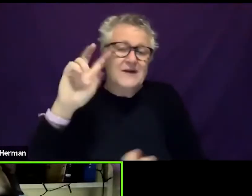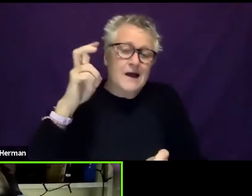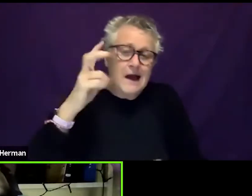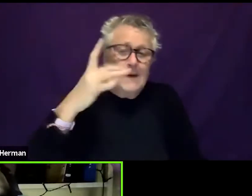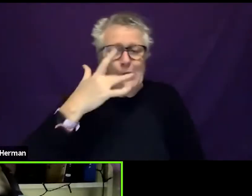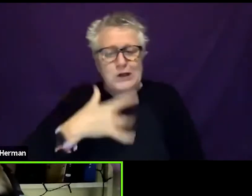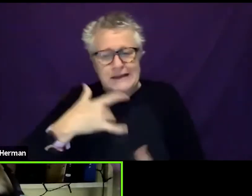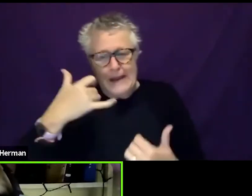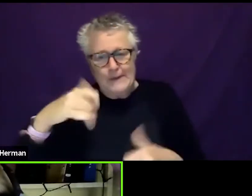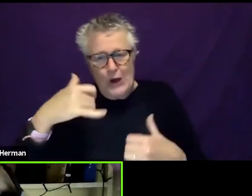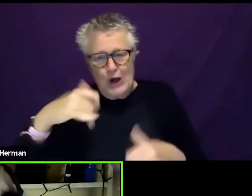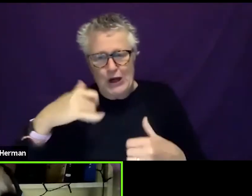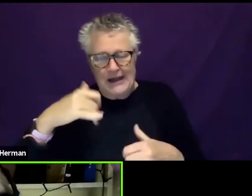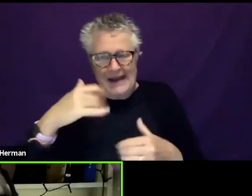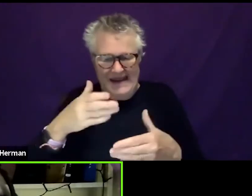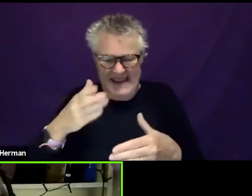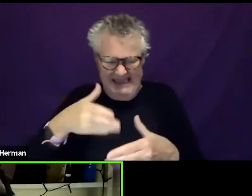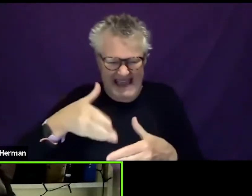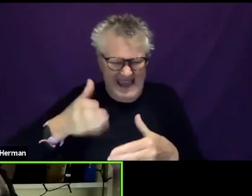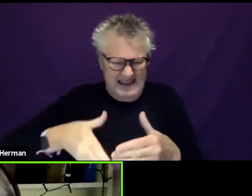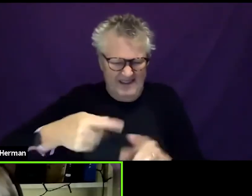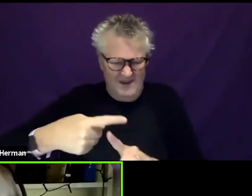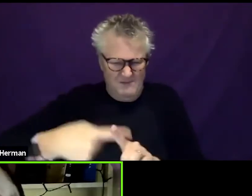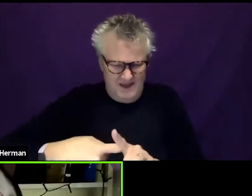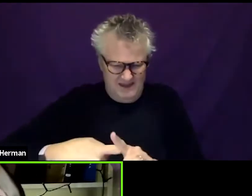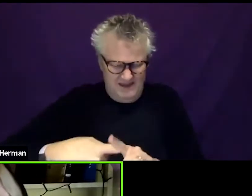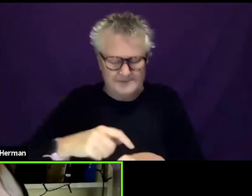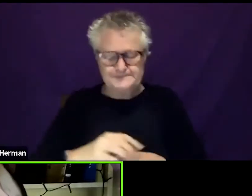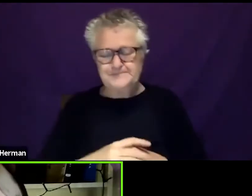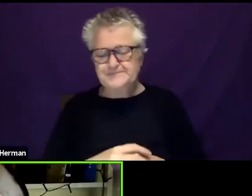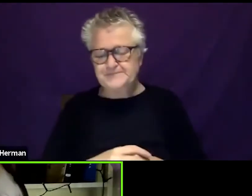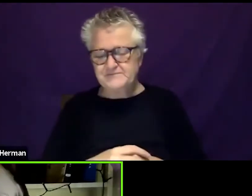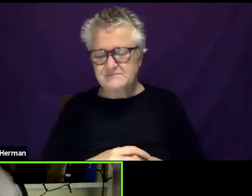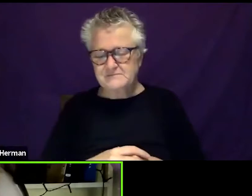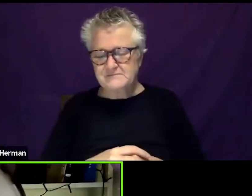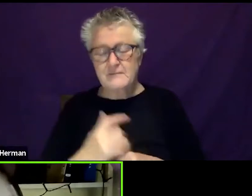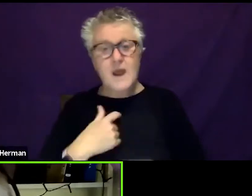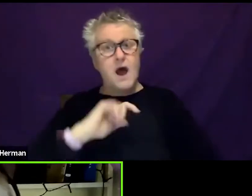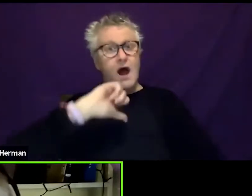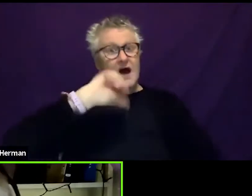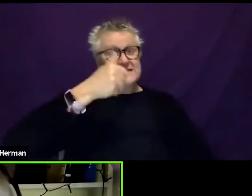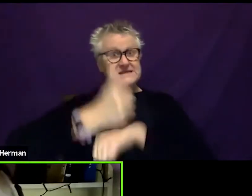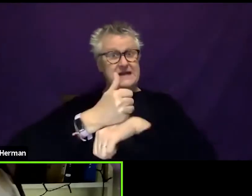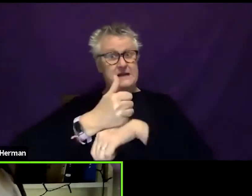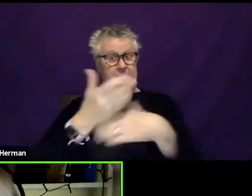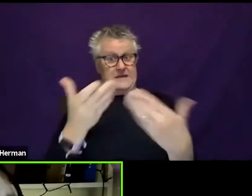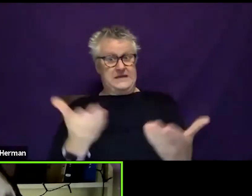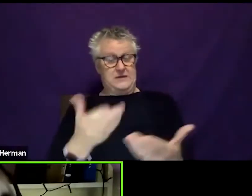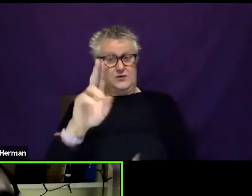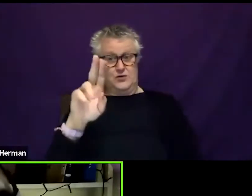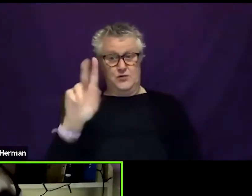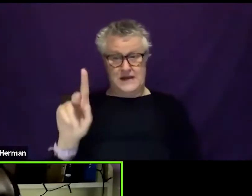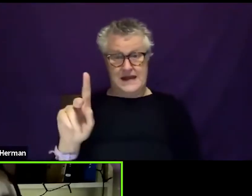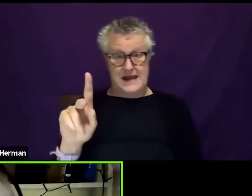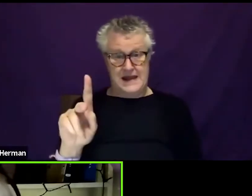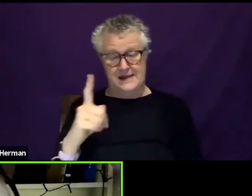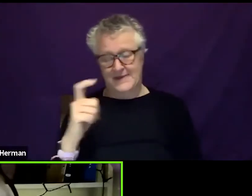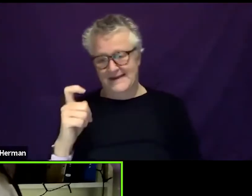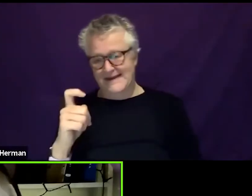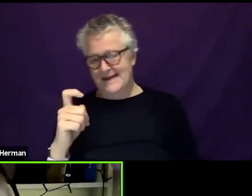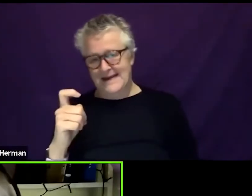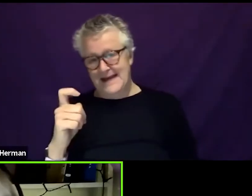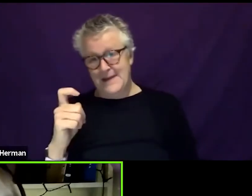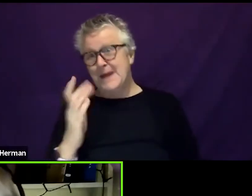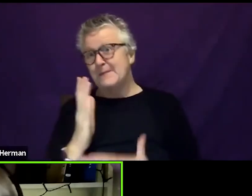I set it up when we went into lockdown in the UK, because, being part of this lovely